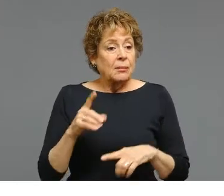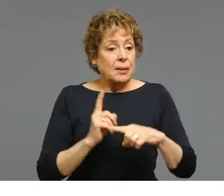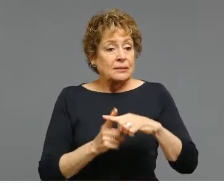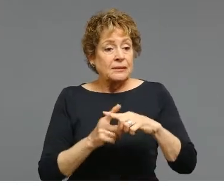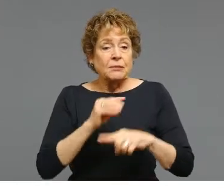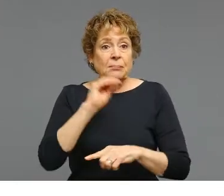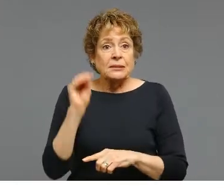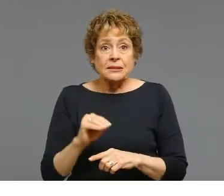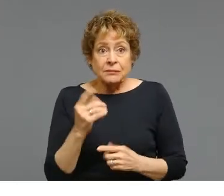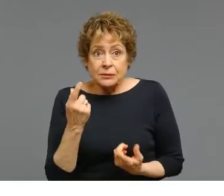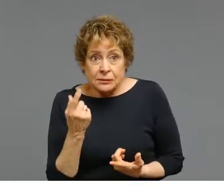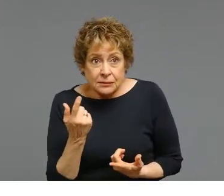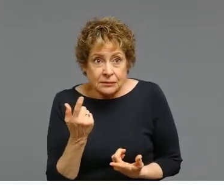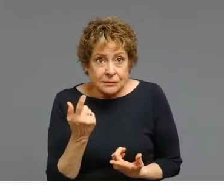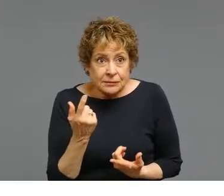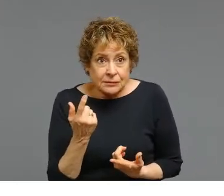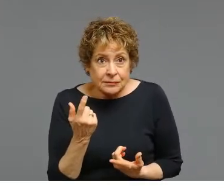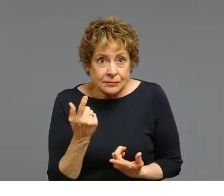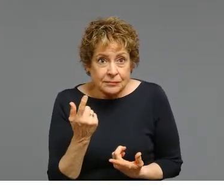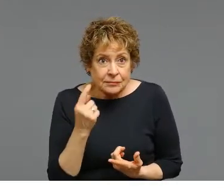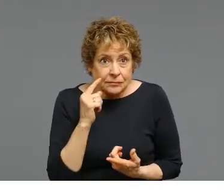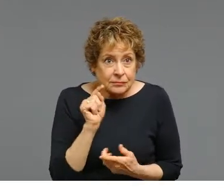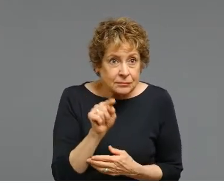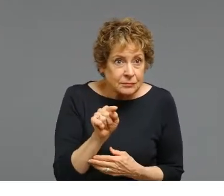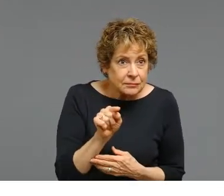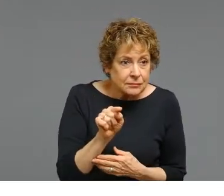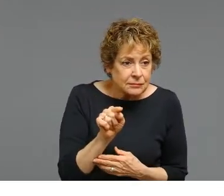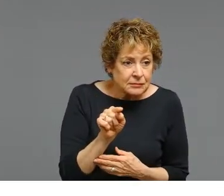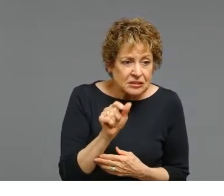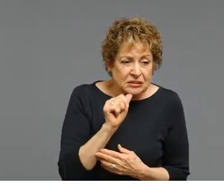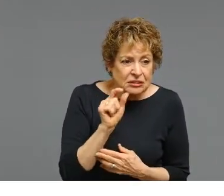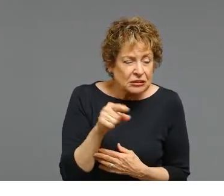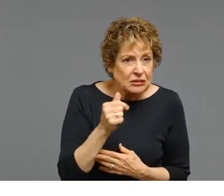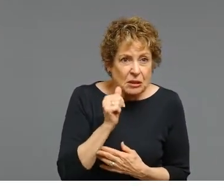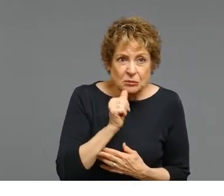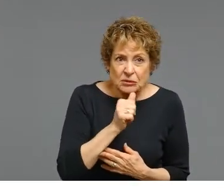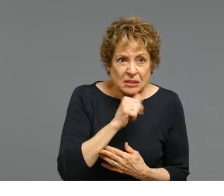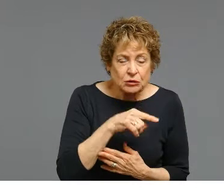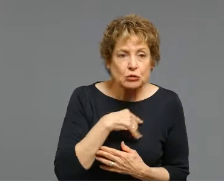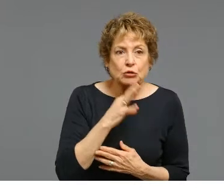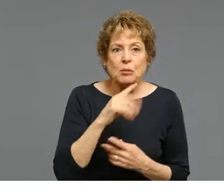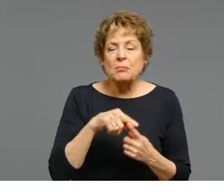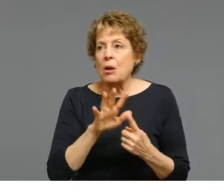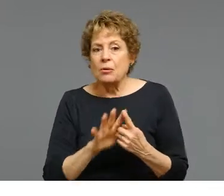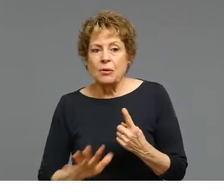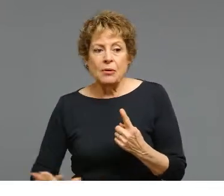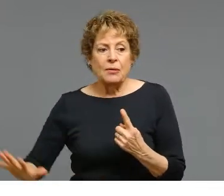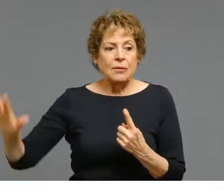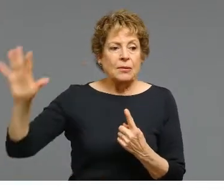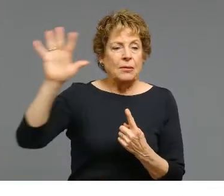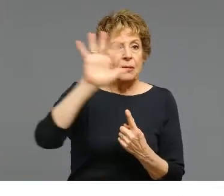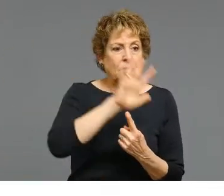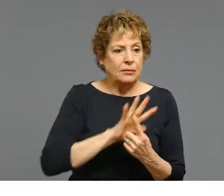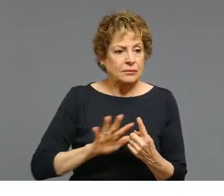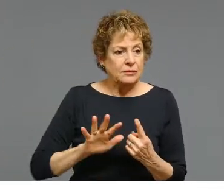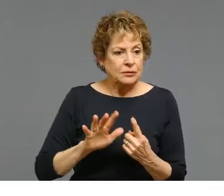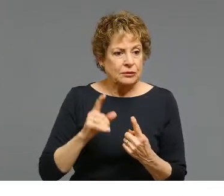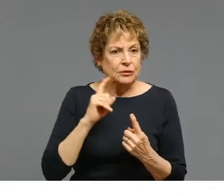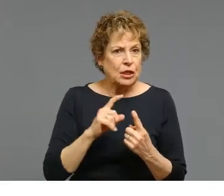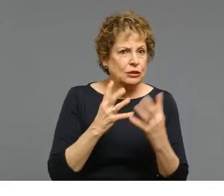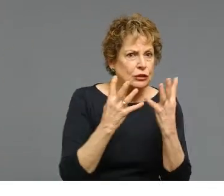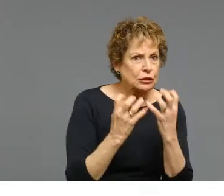this is based on all tests that are being taken in our communities. The dark portions of the bars